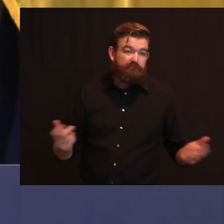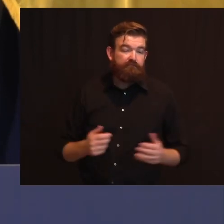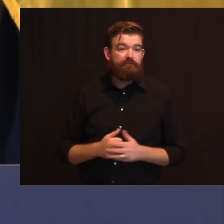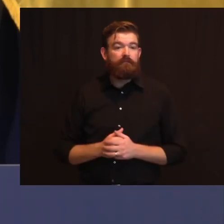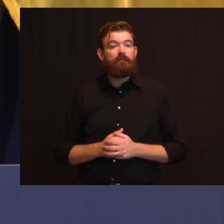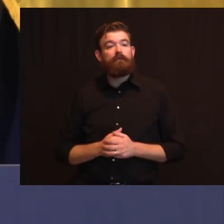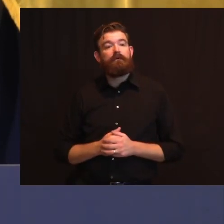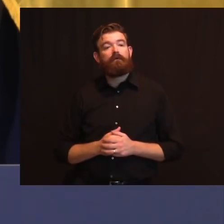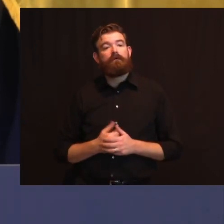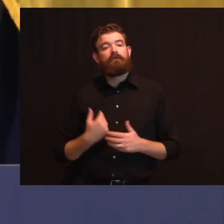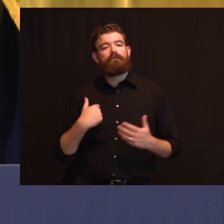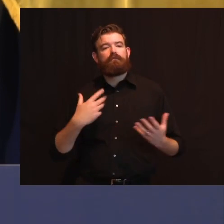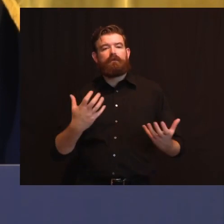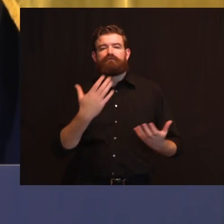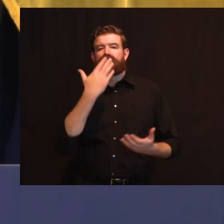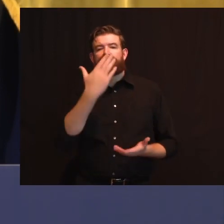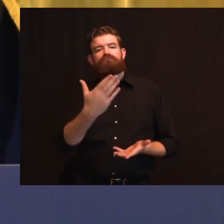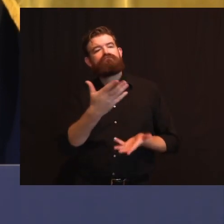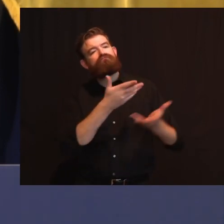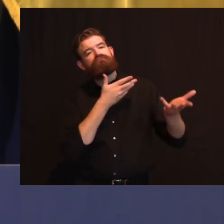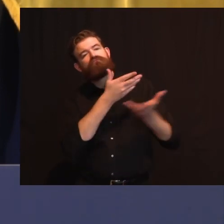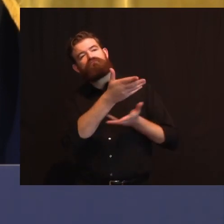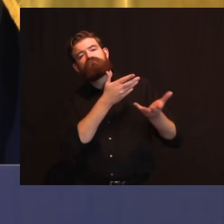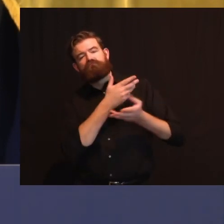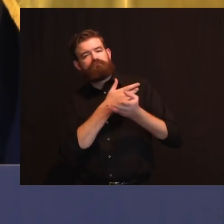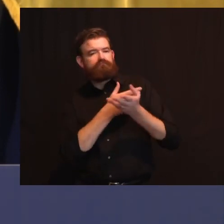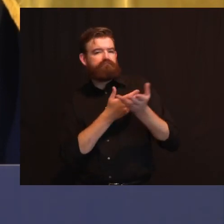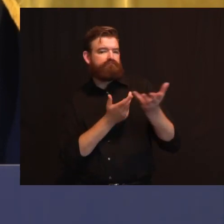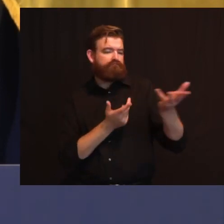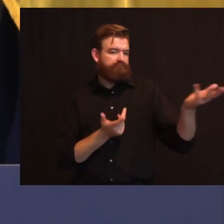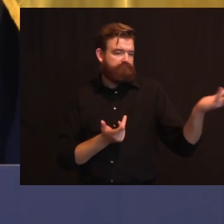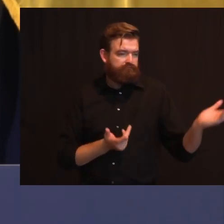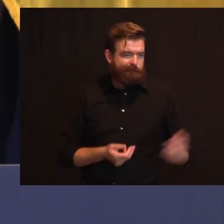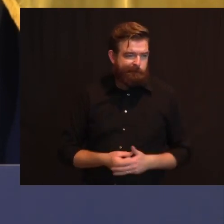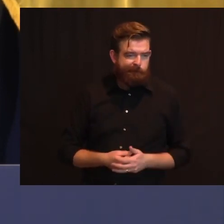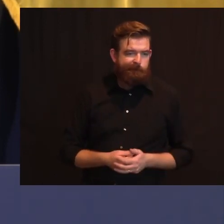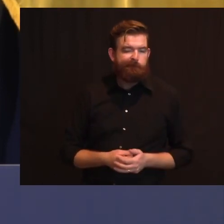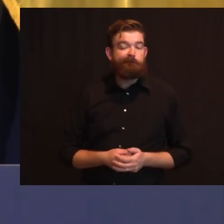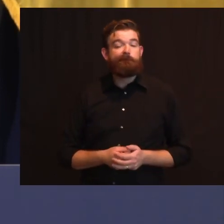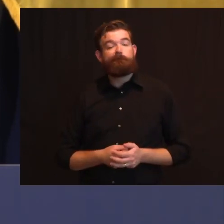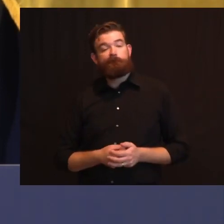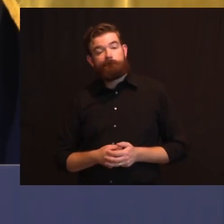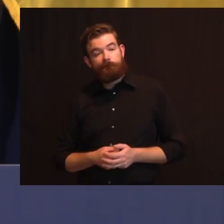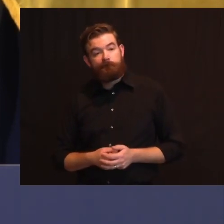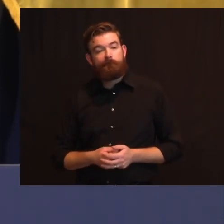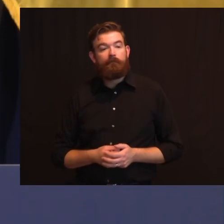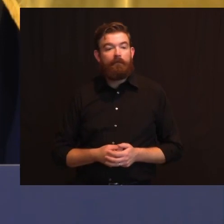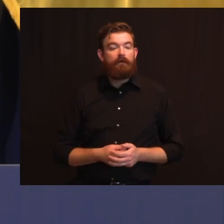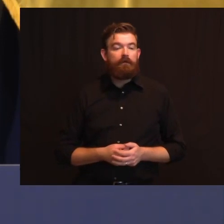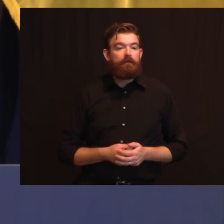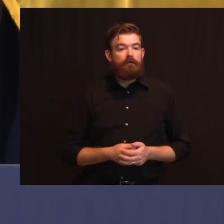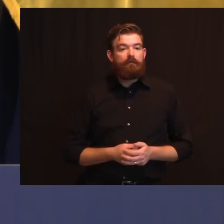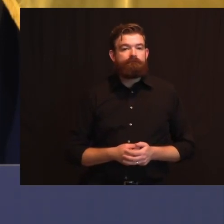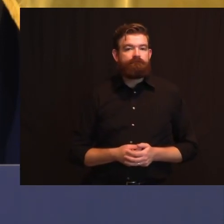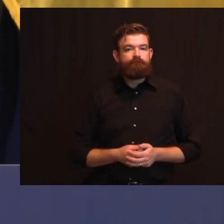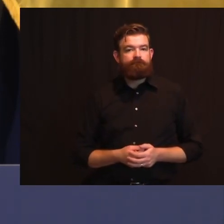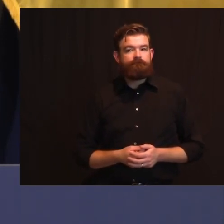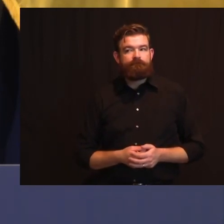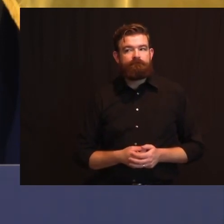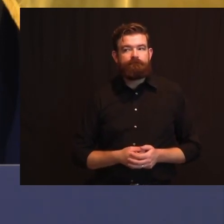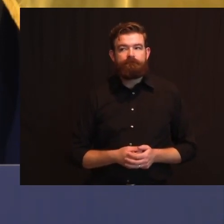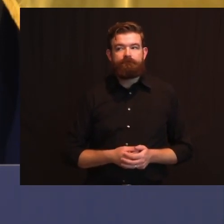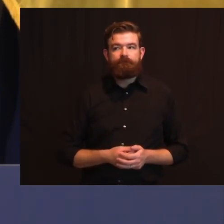dialogue. I just don't feel, and we feel pretty strongly about this, we just can't score it in the budget because it's